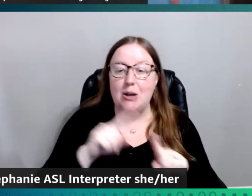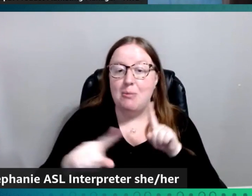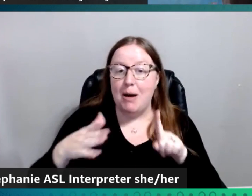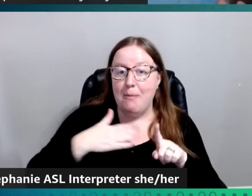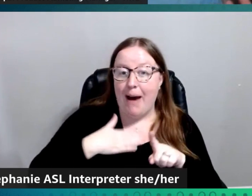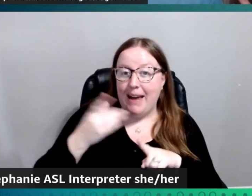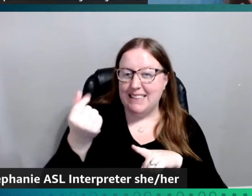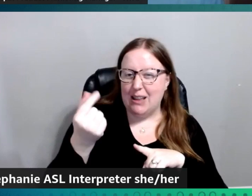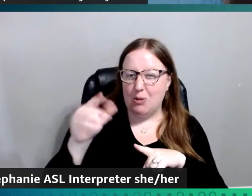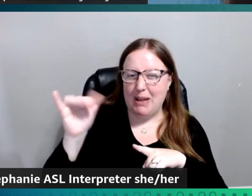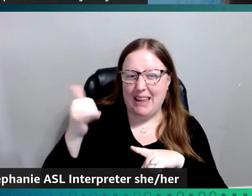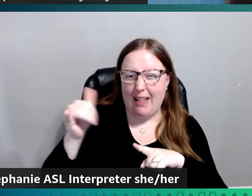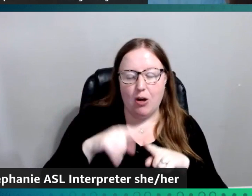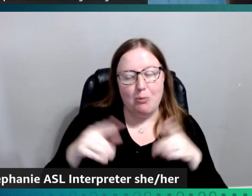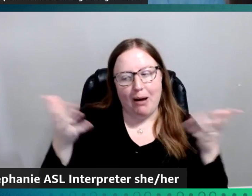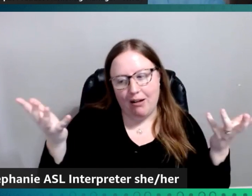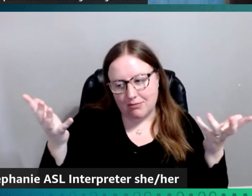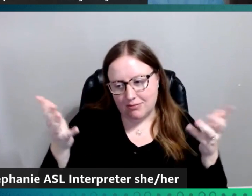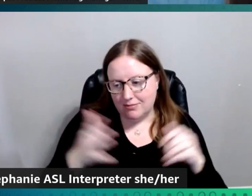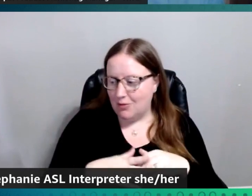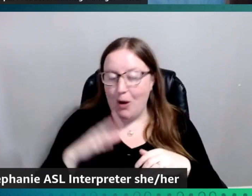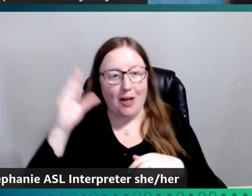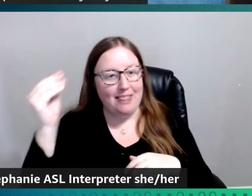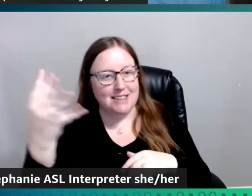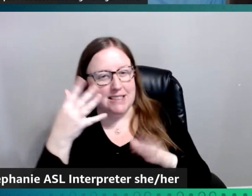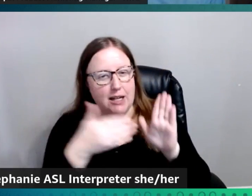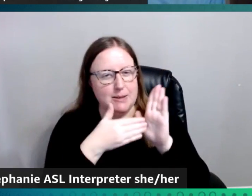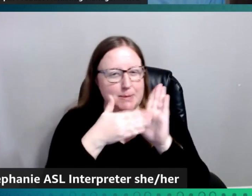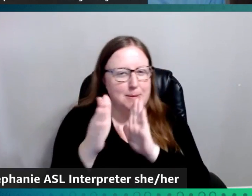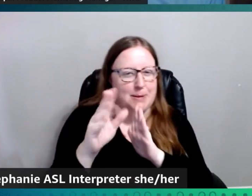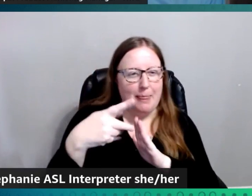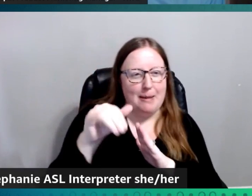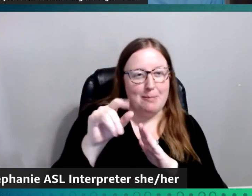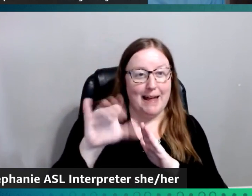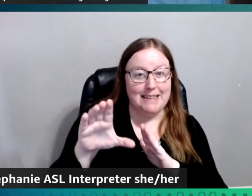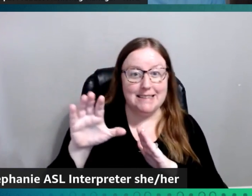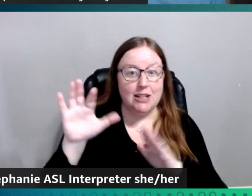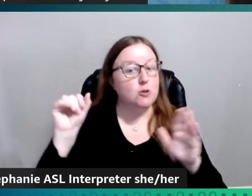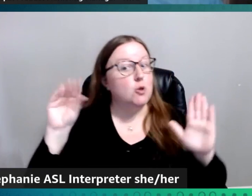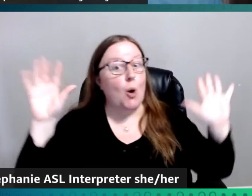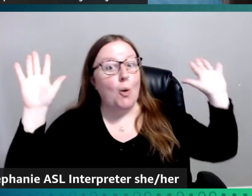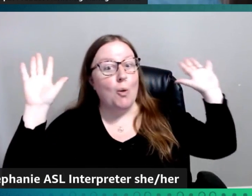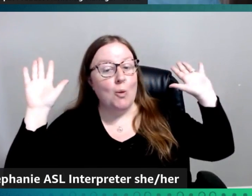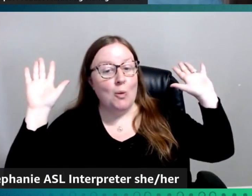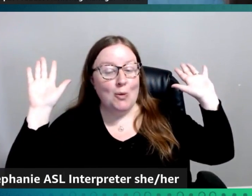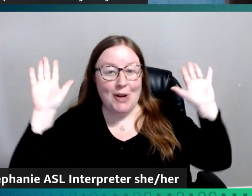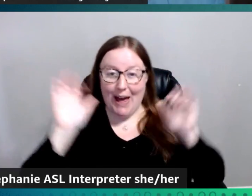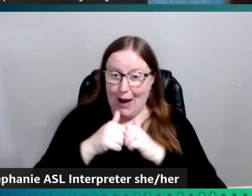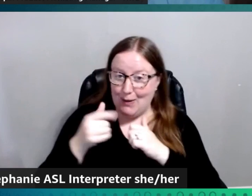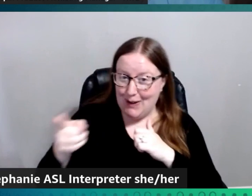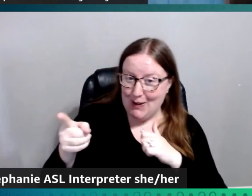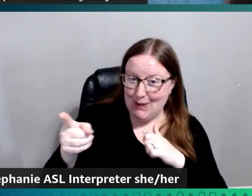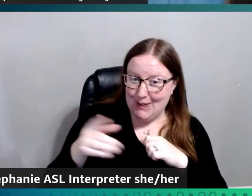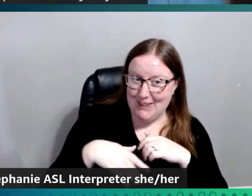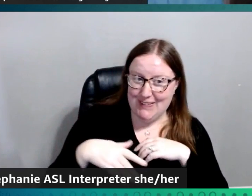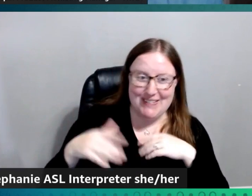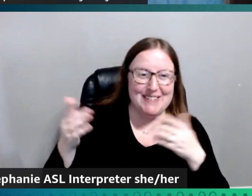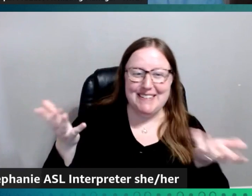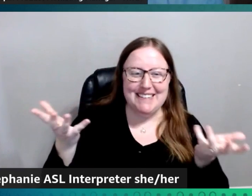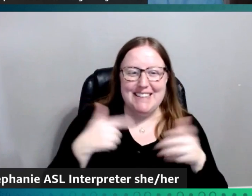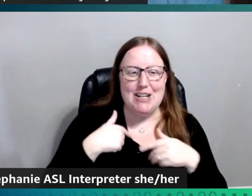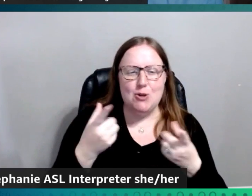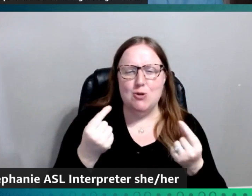little yellow. But Yeah, hey, the sun is reflecting off the plastic that it is. So hey, hey, how are you? What is it that you do